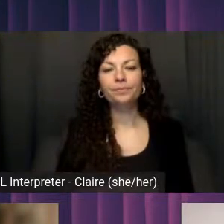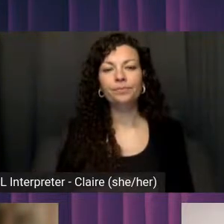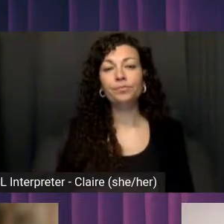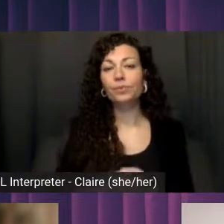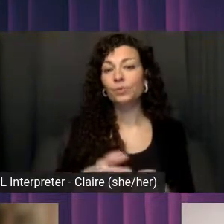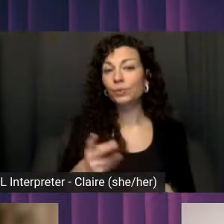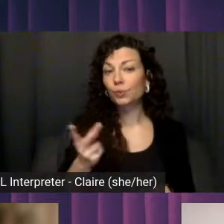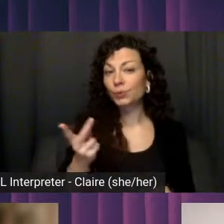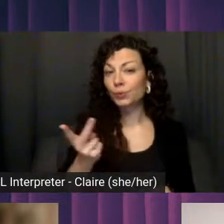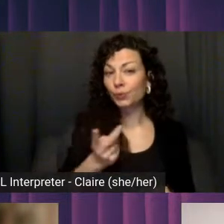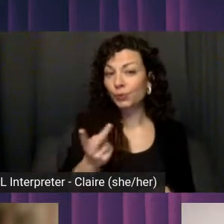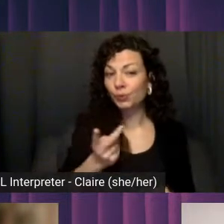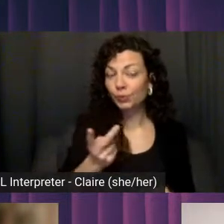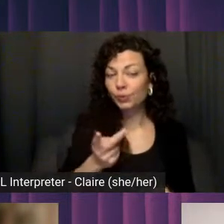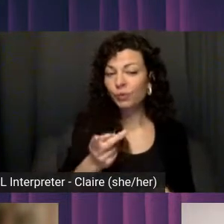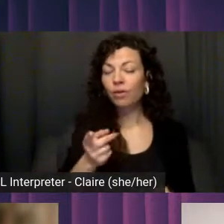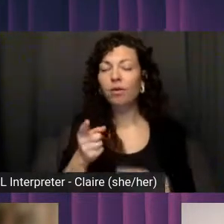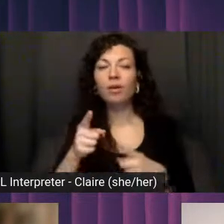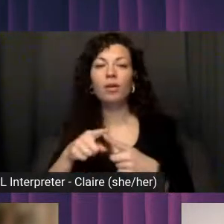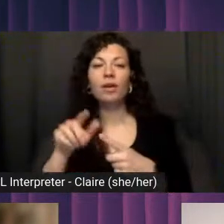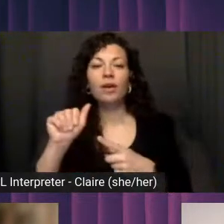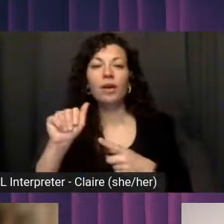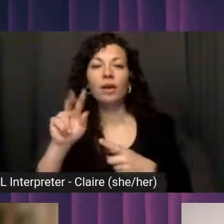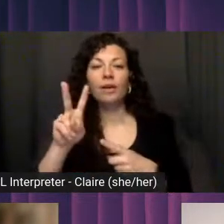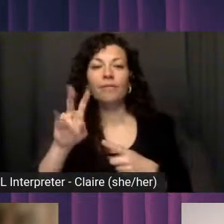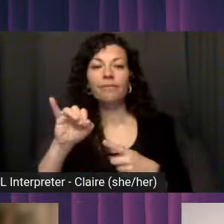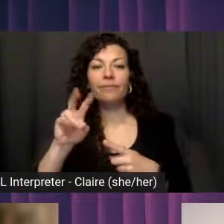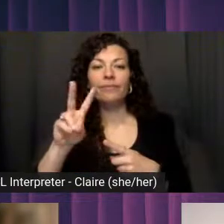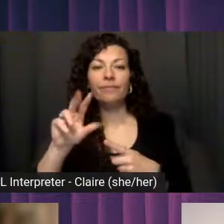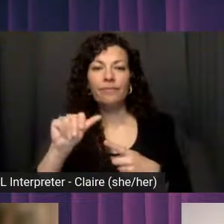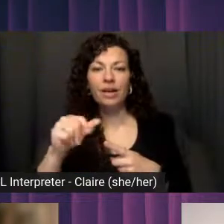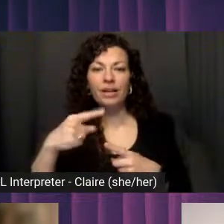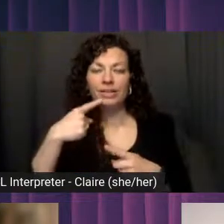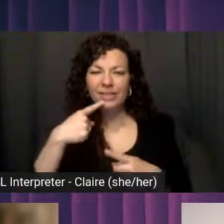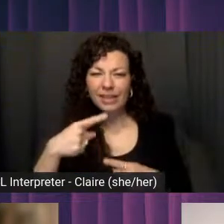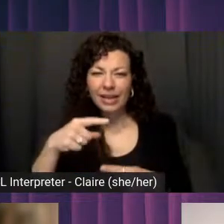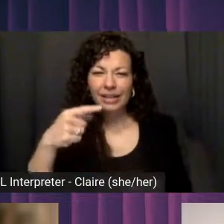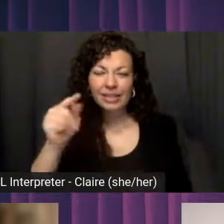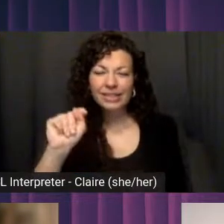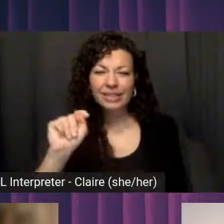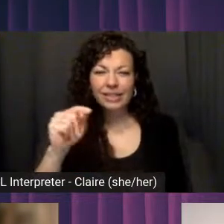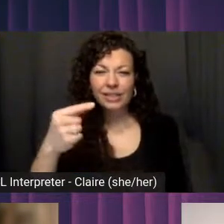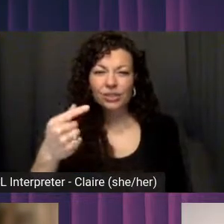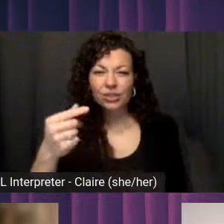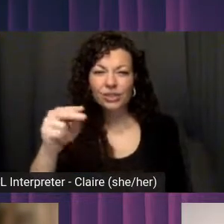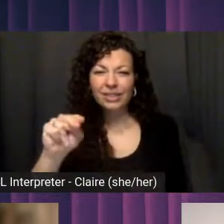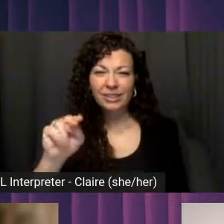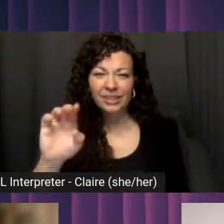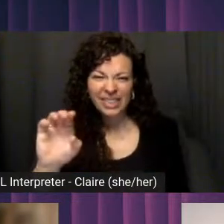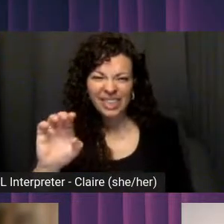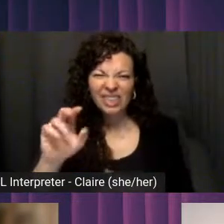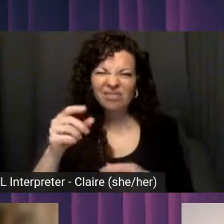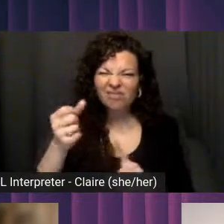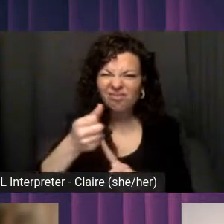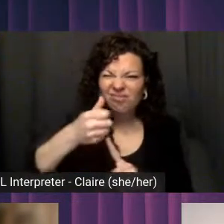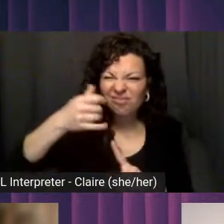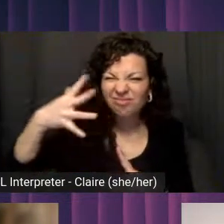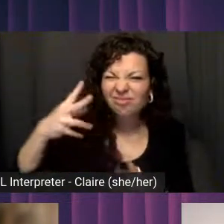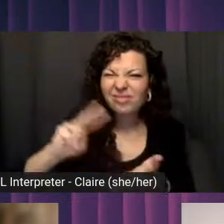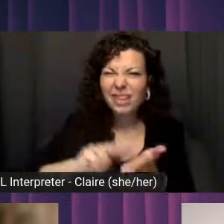you know, Aviva, I heard you use TGNC, which I've become very familiar with, but for someone who's hearing it for the first time, can